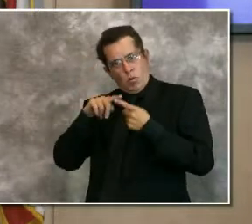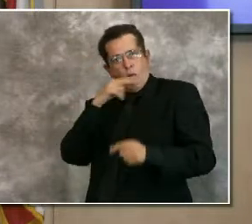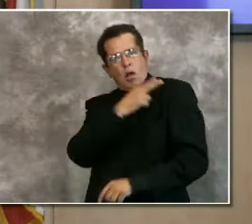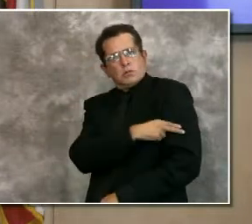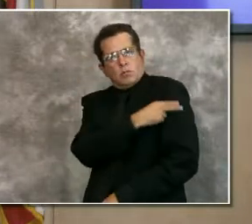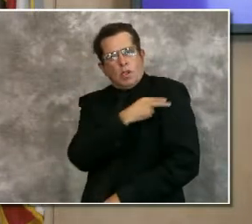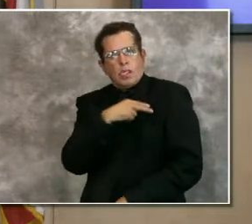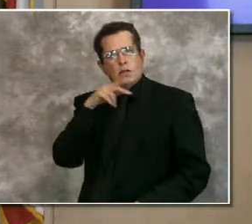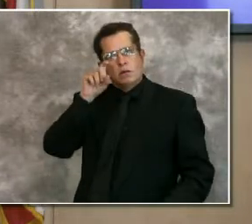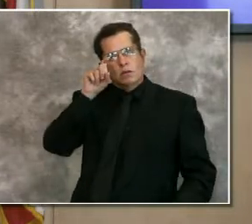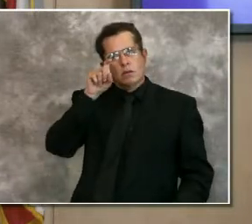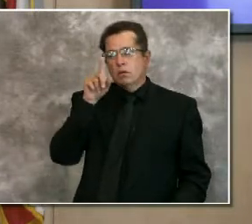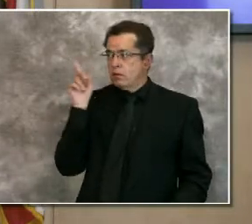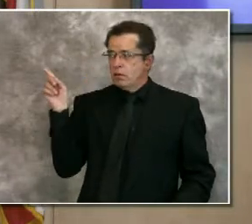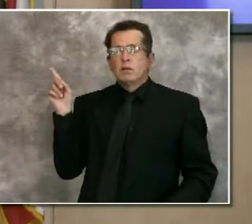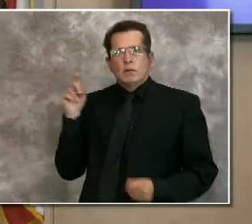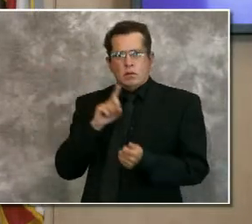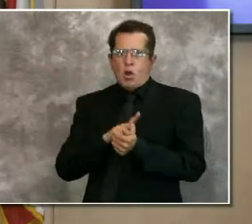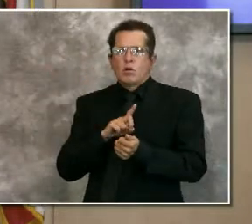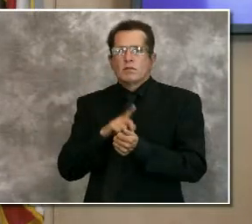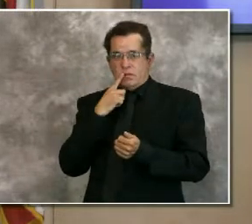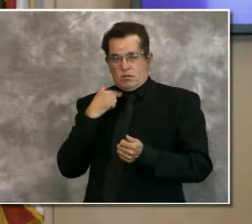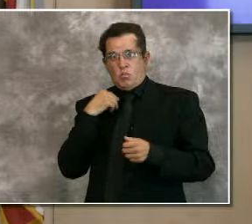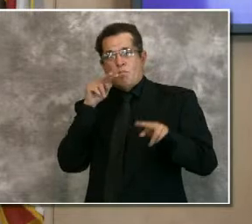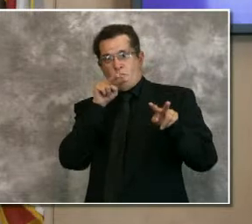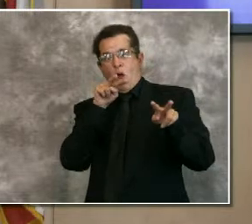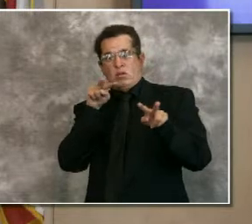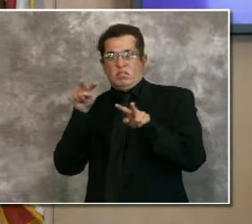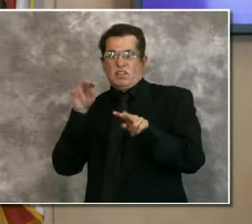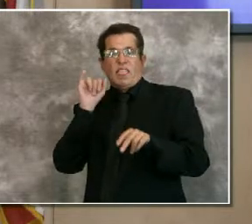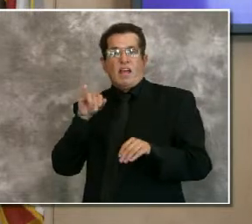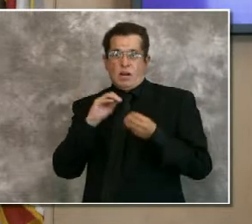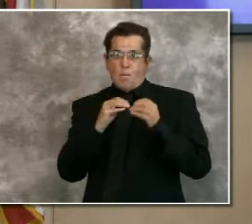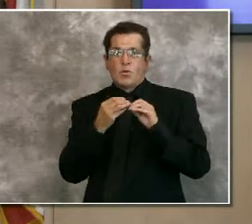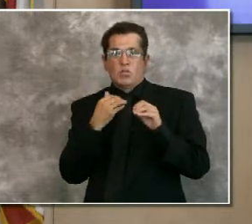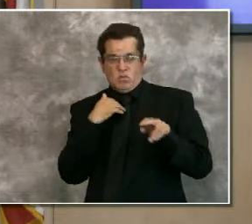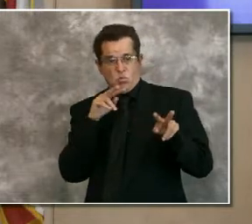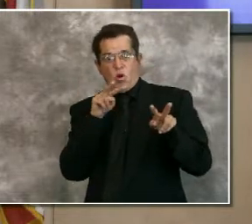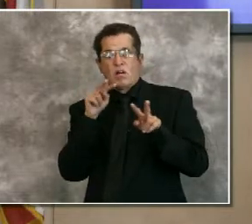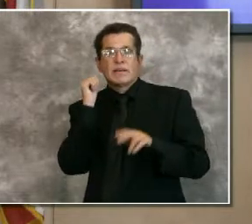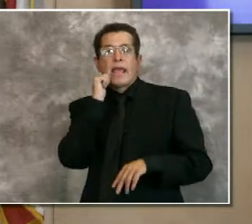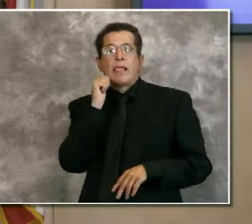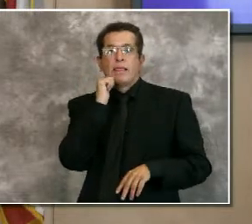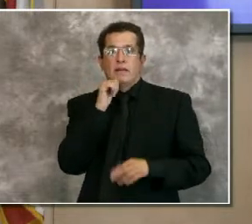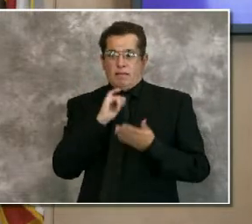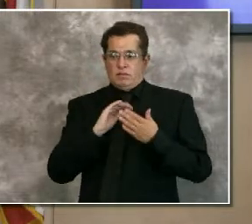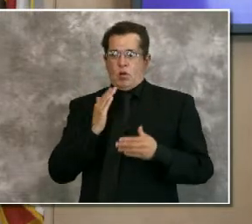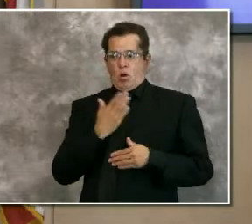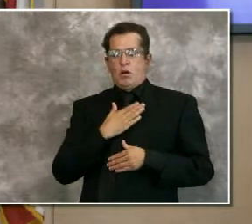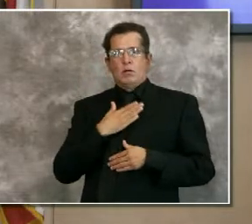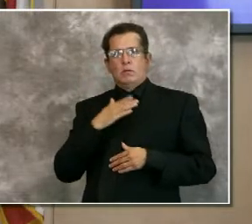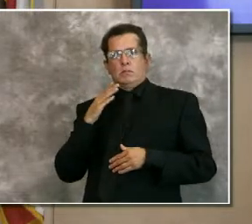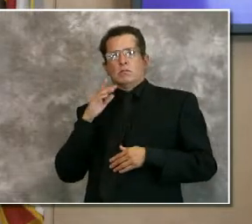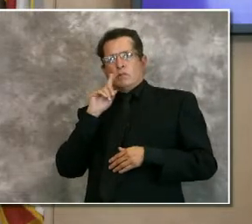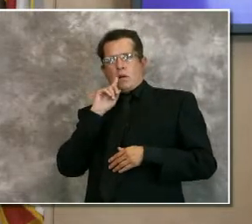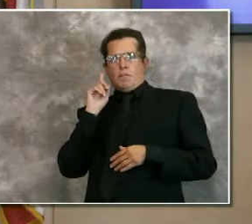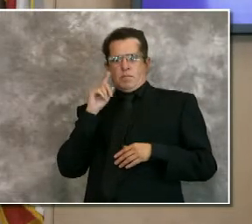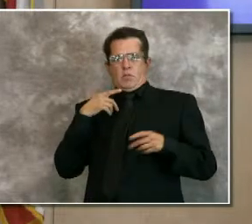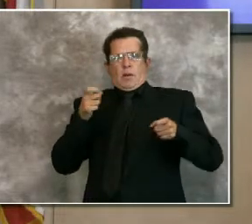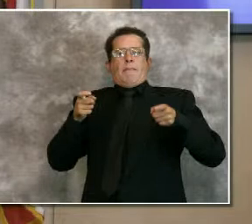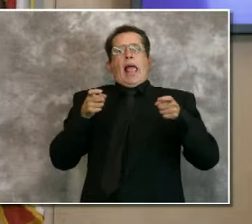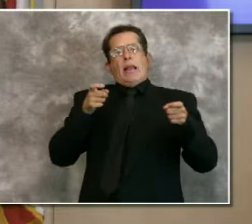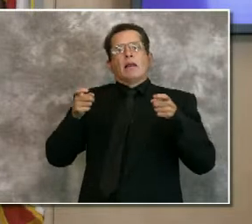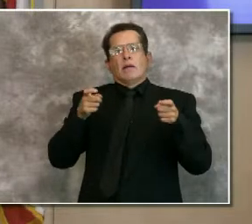We have been following that metric daily as part of our unified command for the border, which